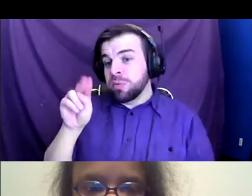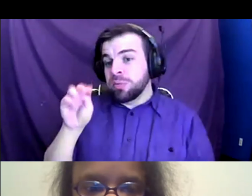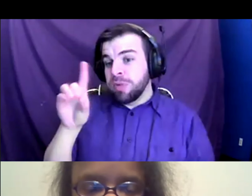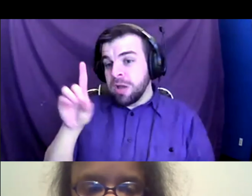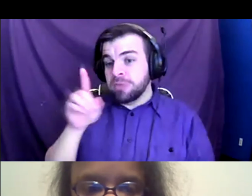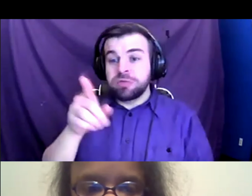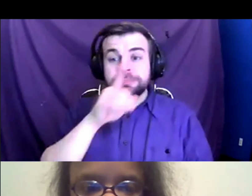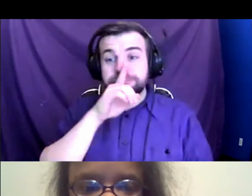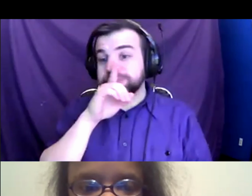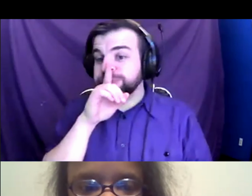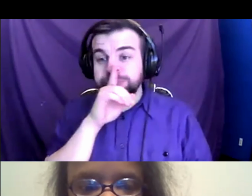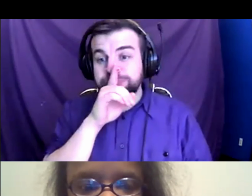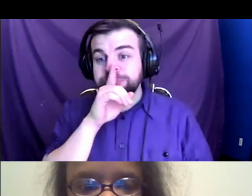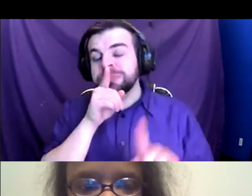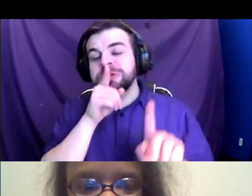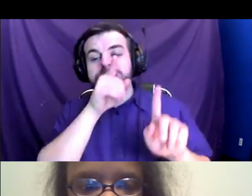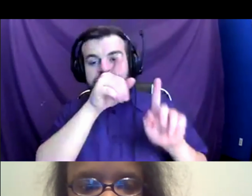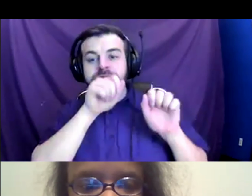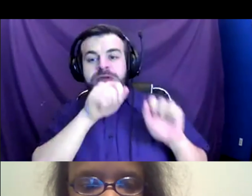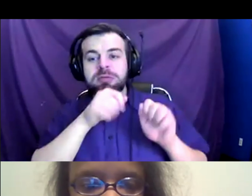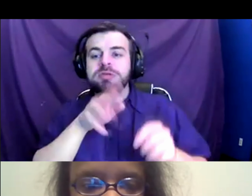doorbell. And